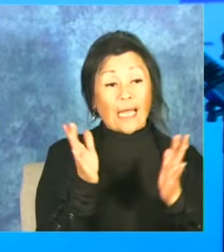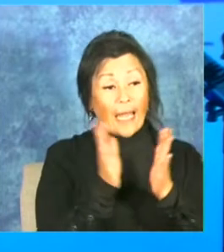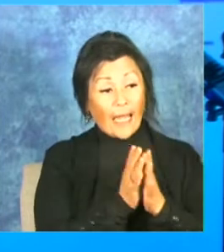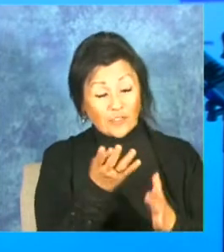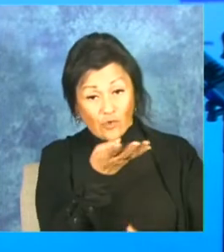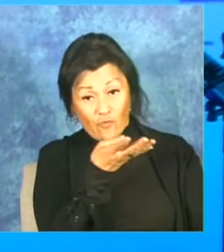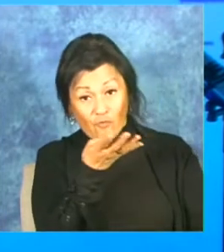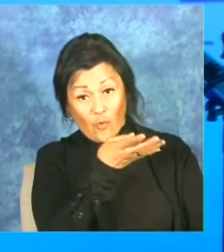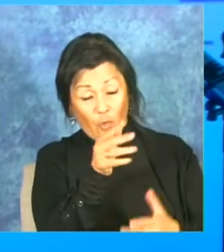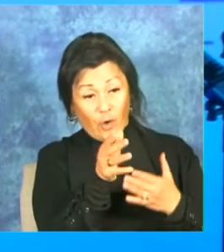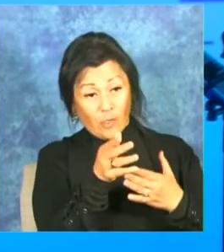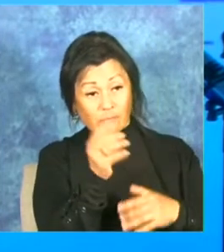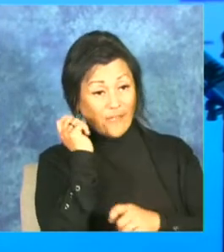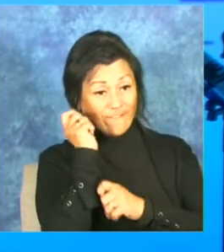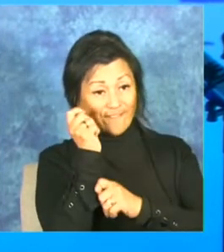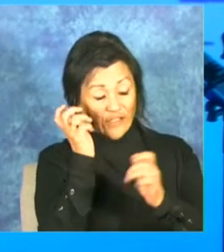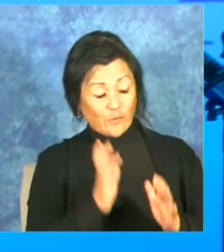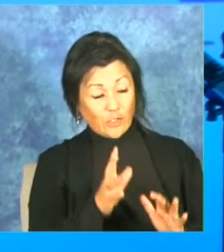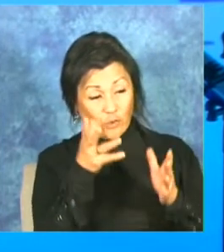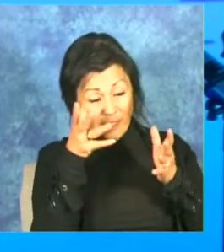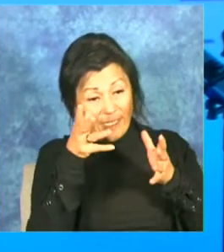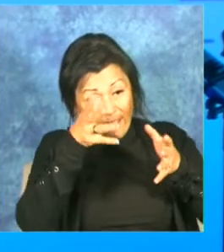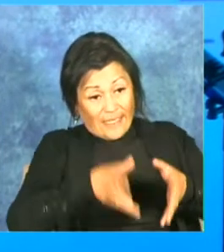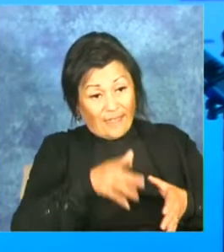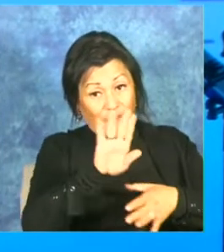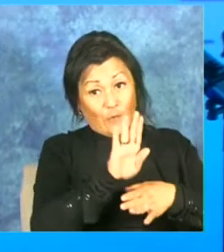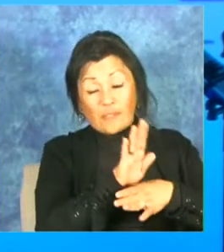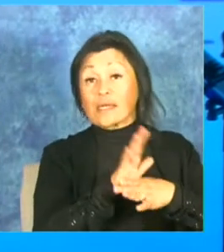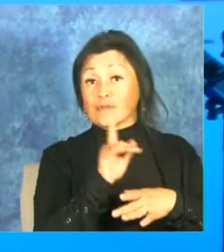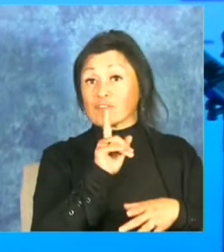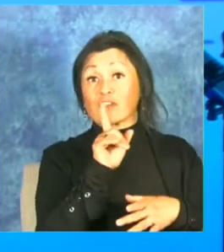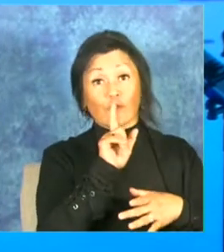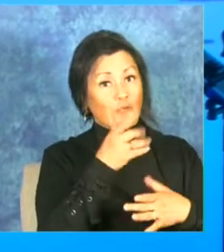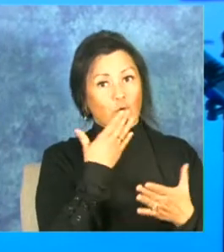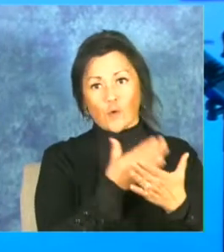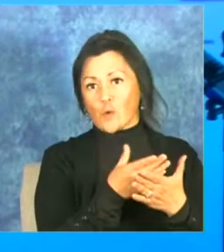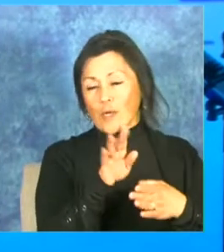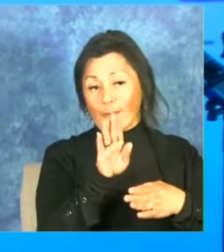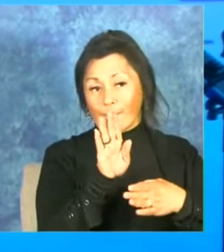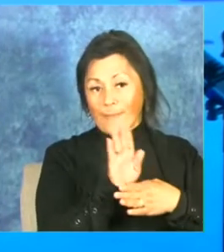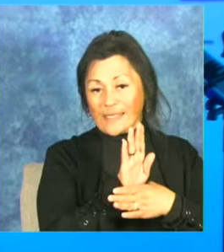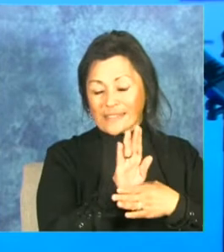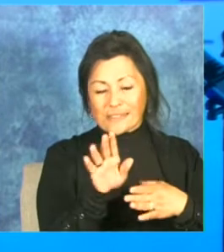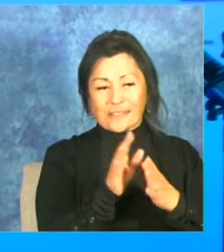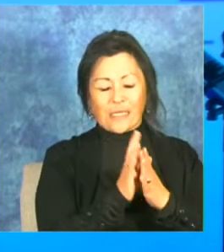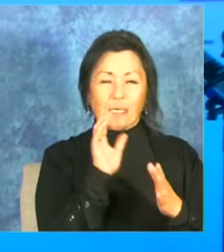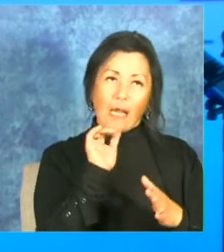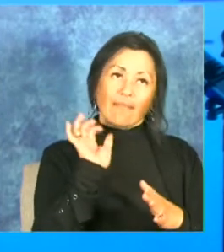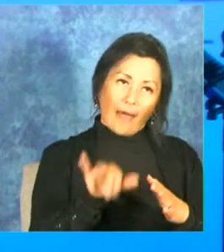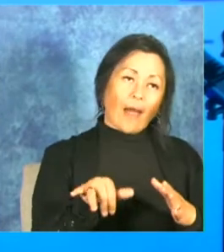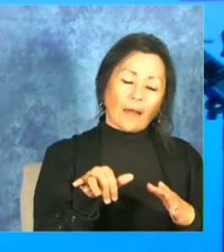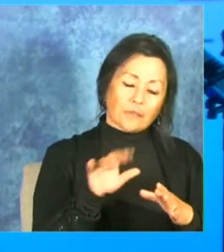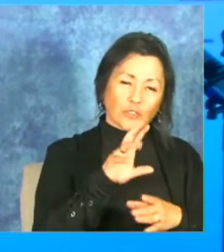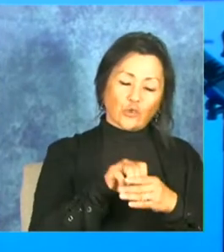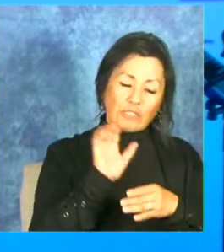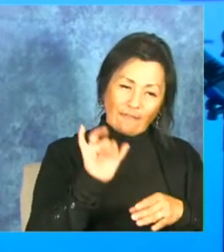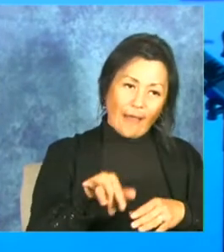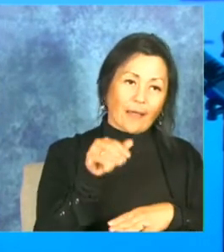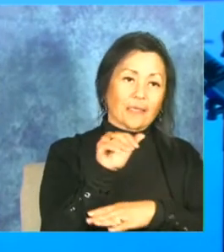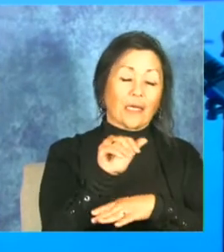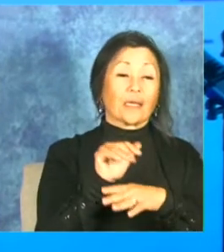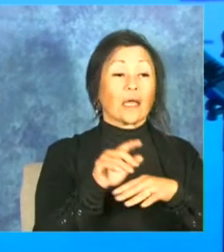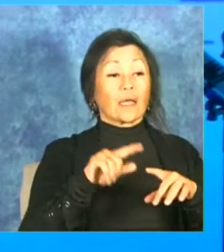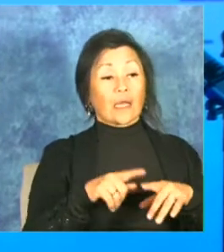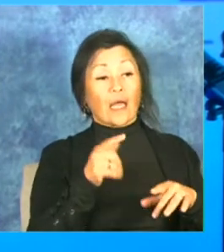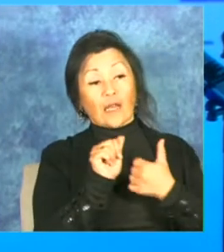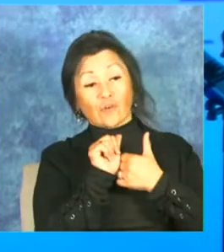four fishermen to leave their business, which was a prosperous one, notwithstanding the night's difficulties,